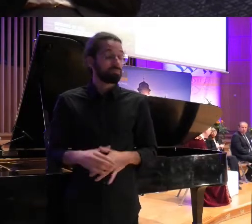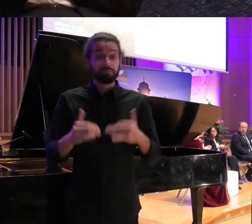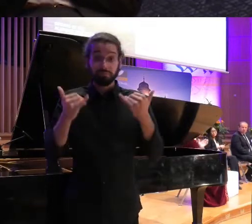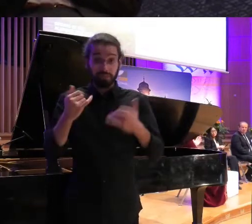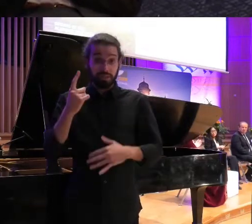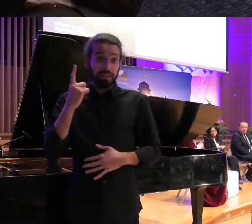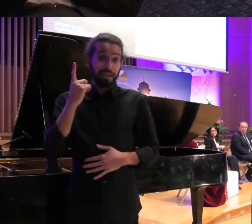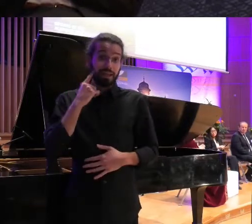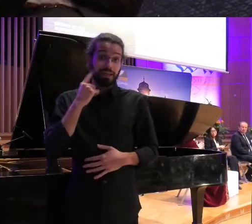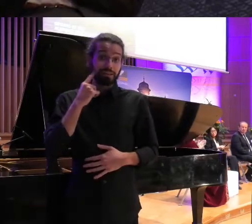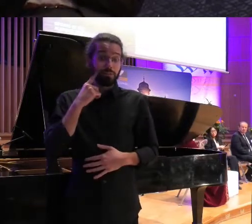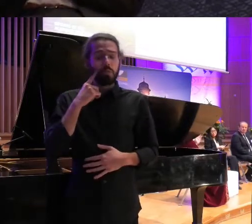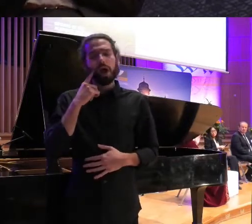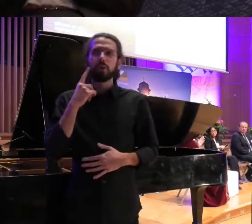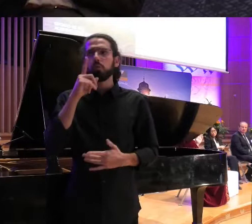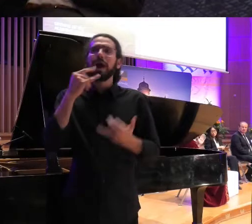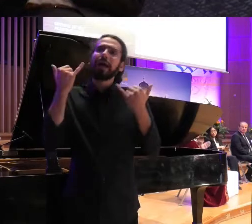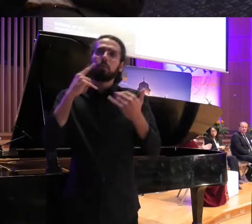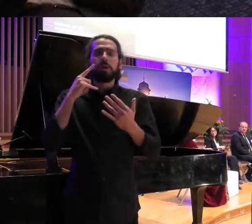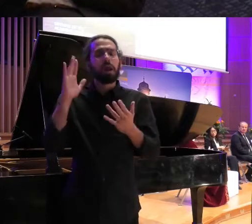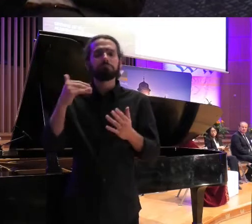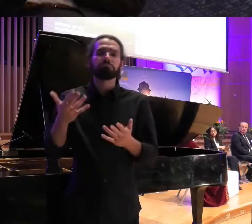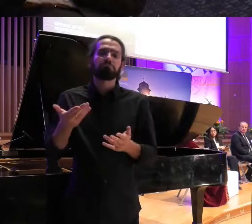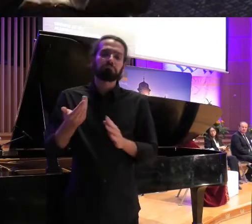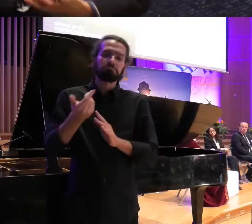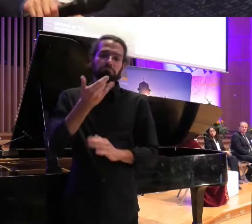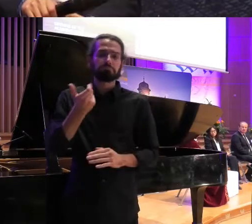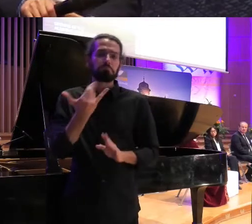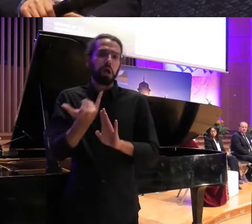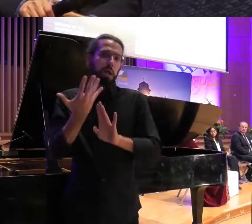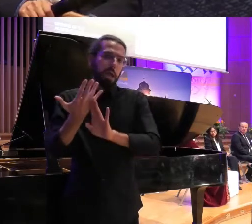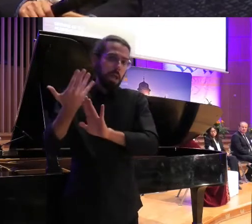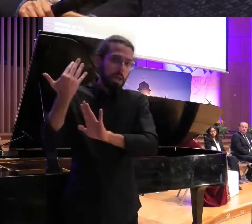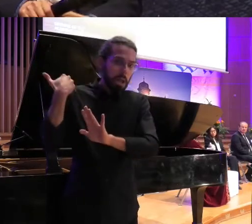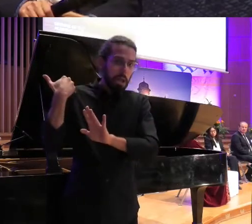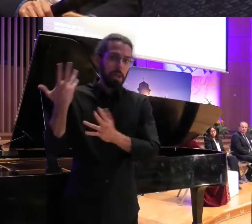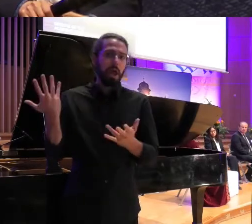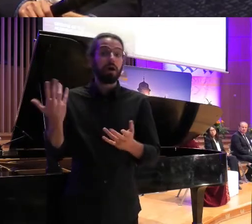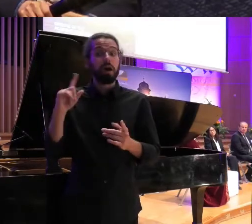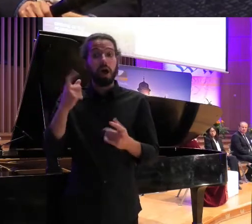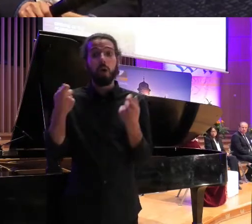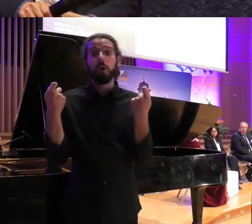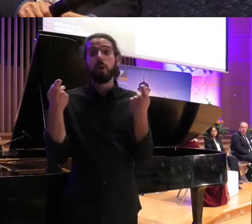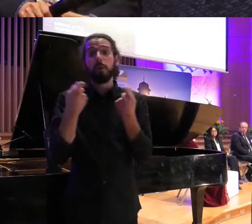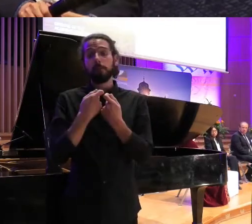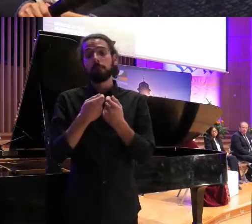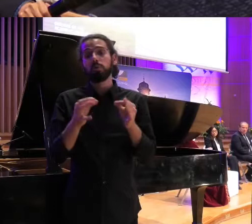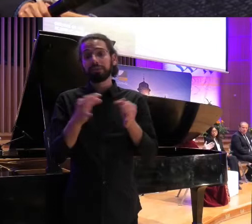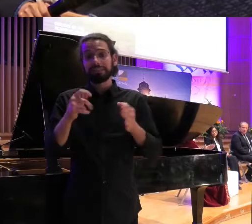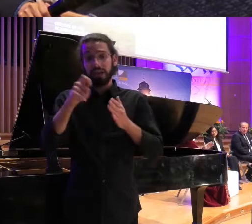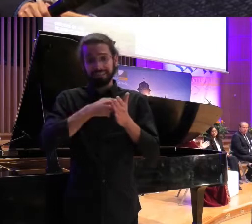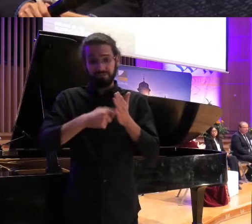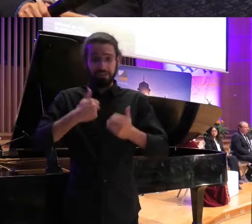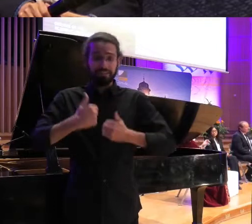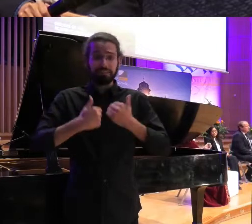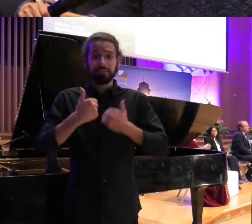or not only at the moment, let's say in the last couple of years and more intensely, in the Bundestagswahlkampf, of course, the